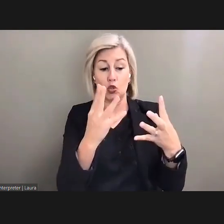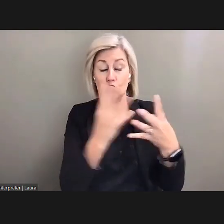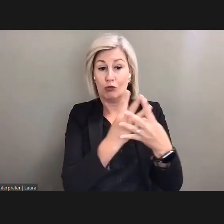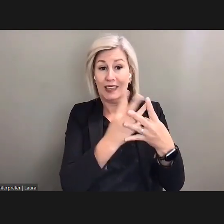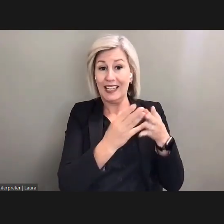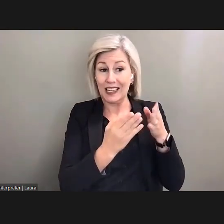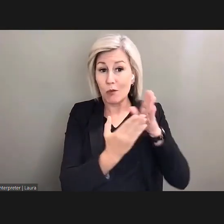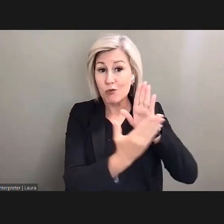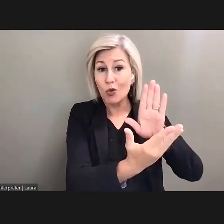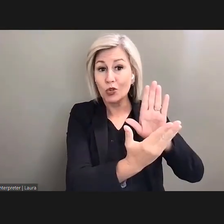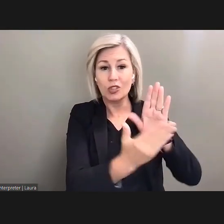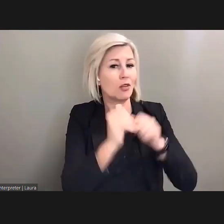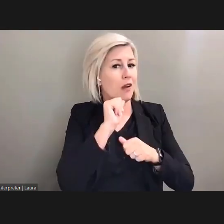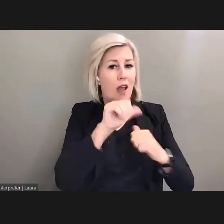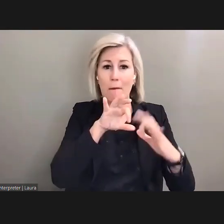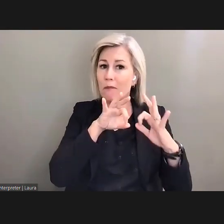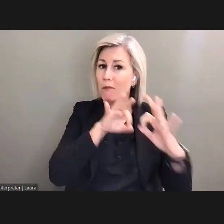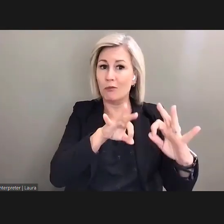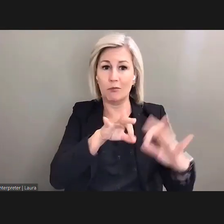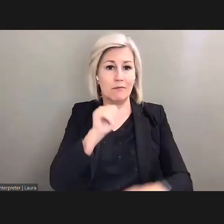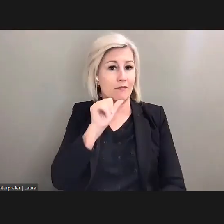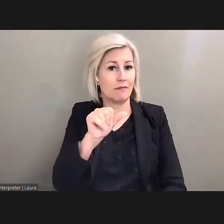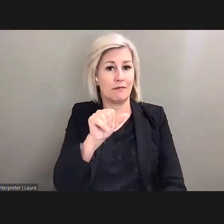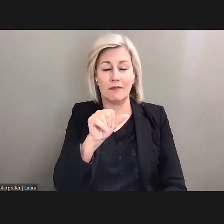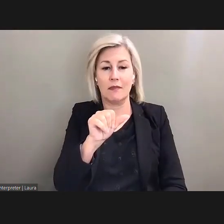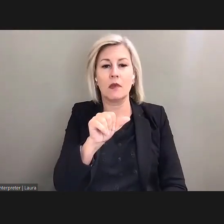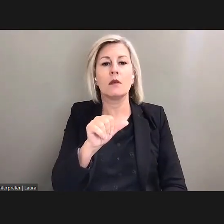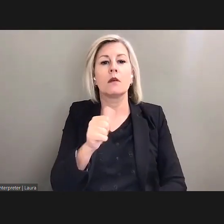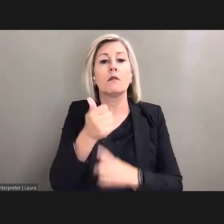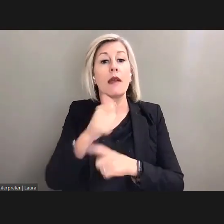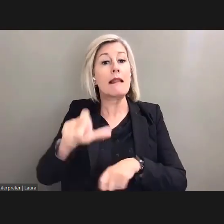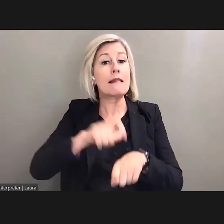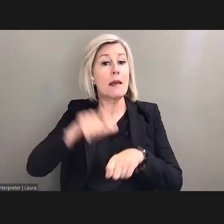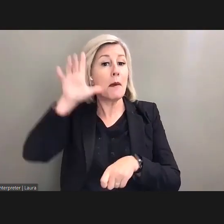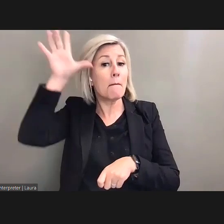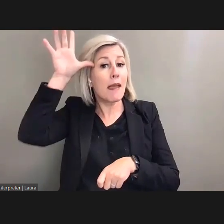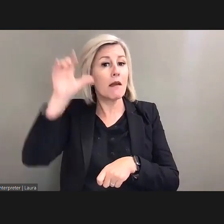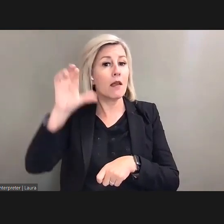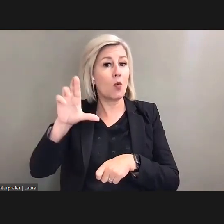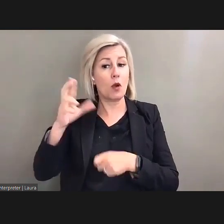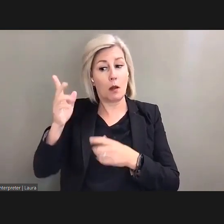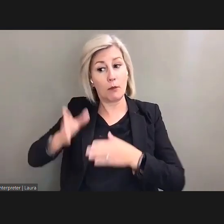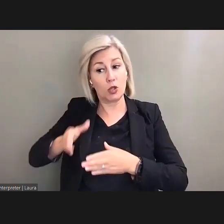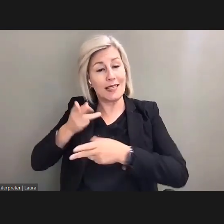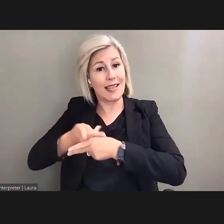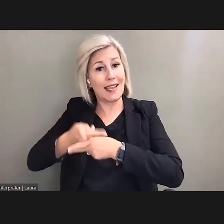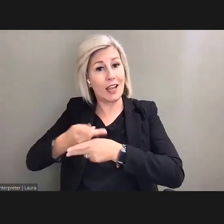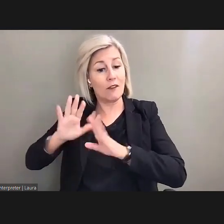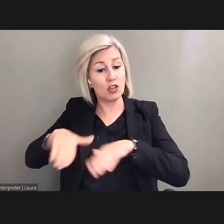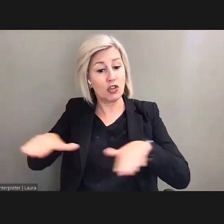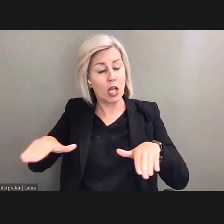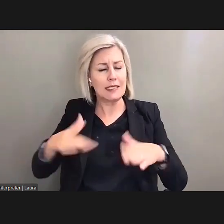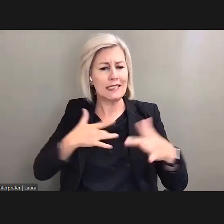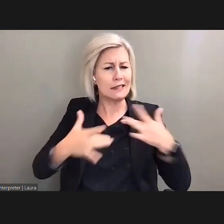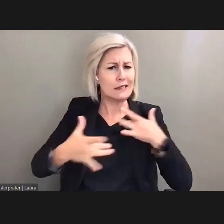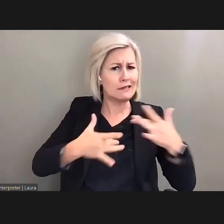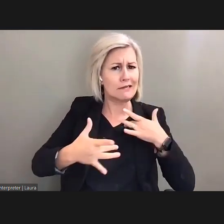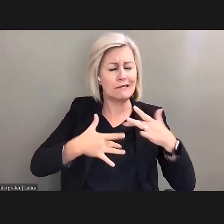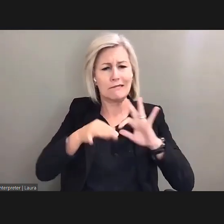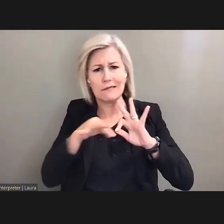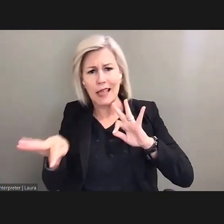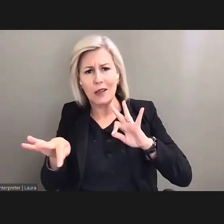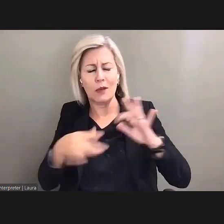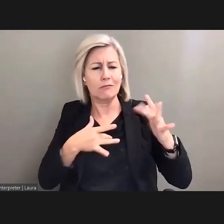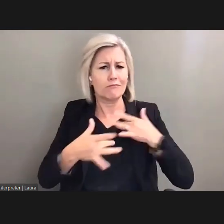aren't perfect, and that whenever a parent or caregiver expresses a concern about language or hearing, children should be